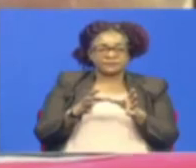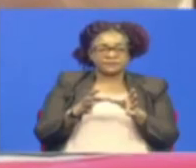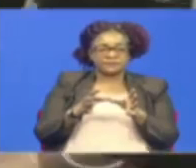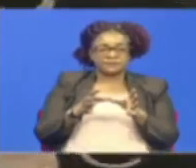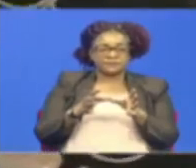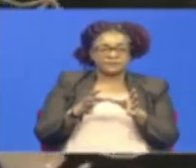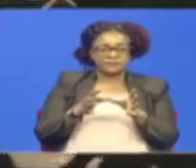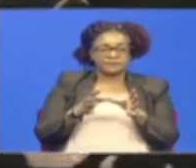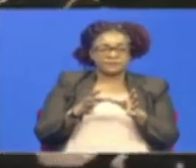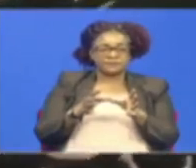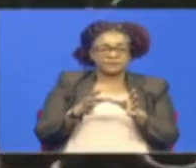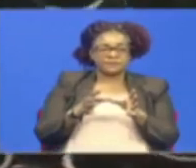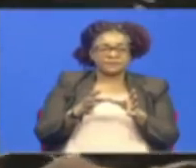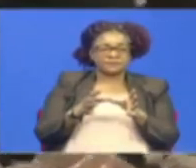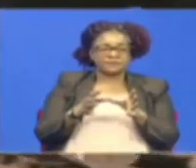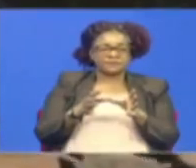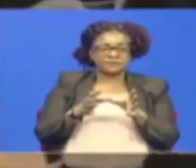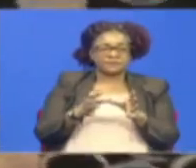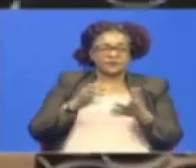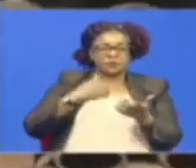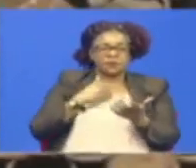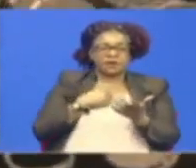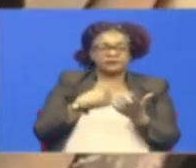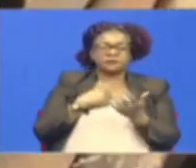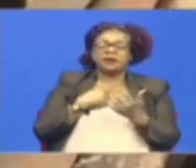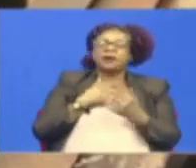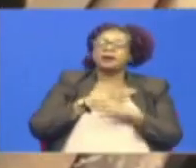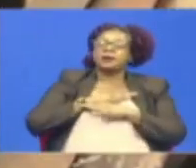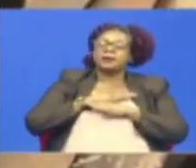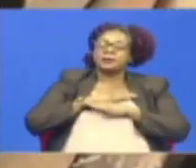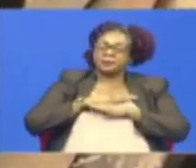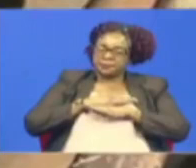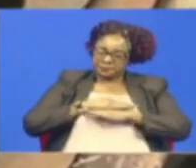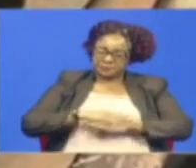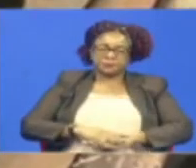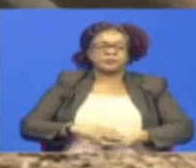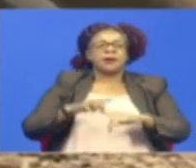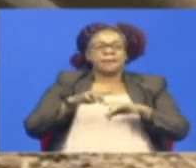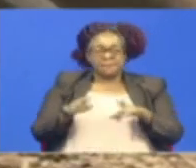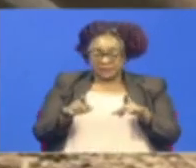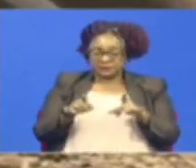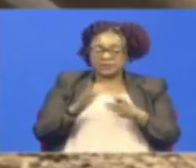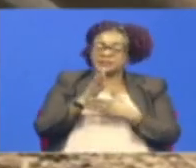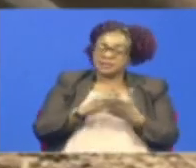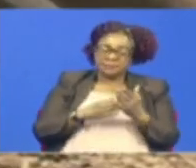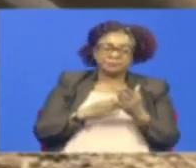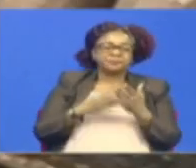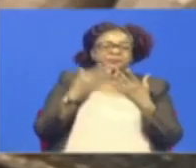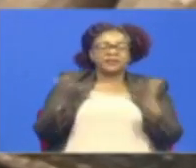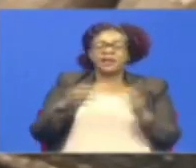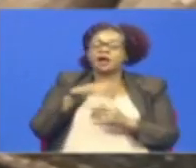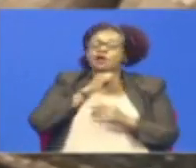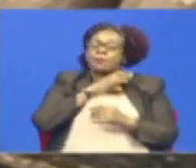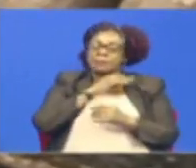walifiwa. There are sighs of relief born of the new norm, but there are cries of grief as some beneficiaries of the